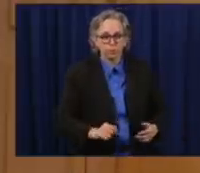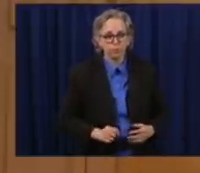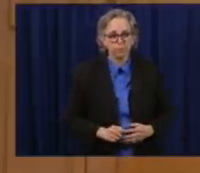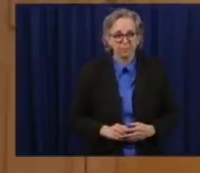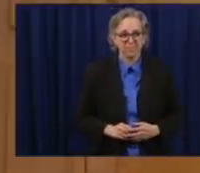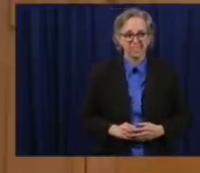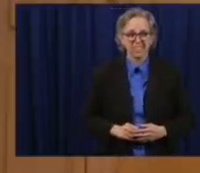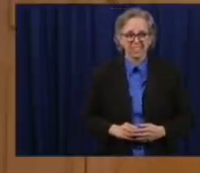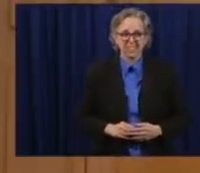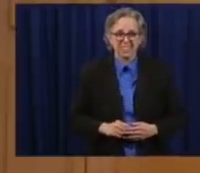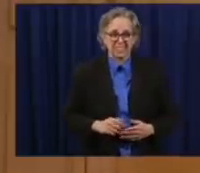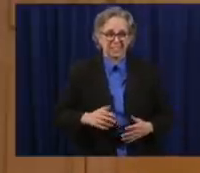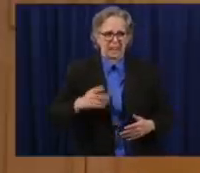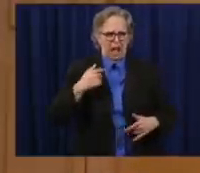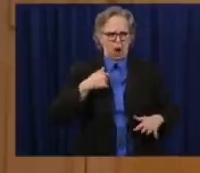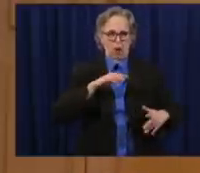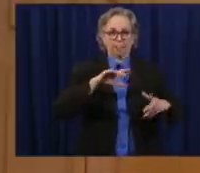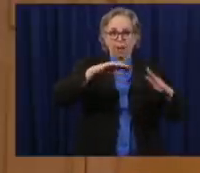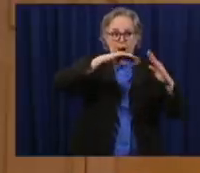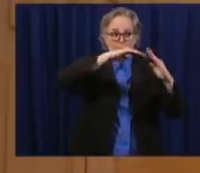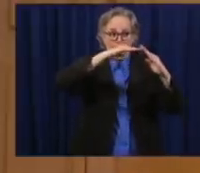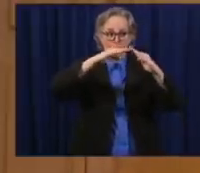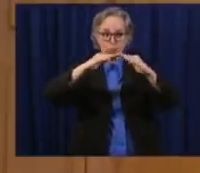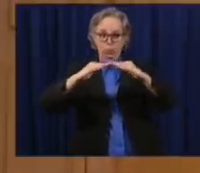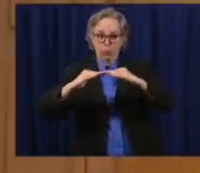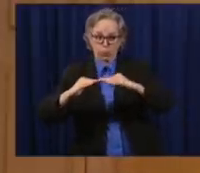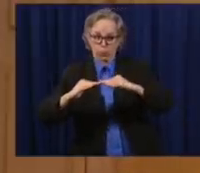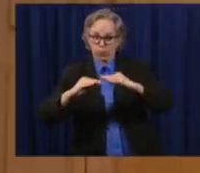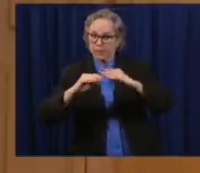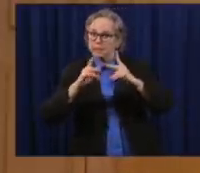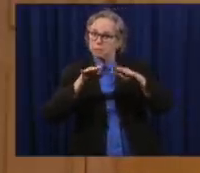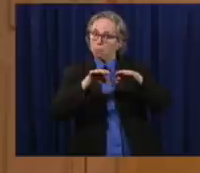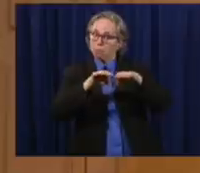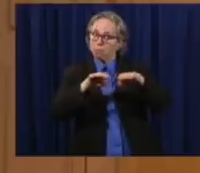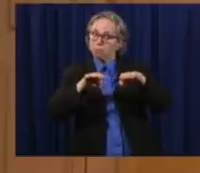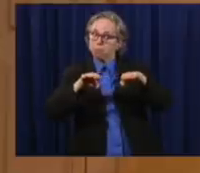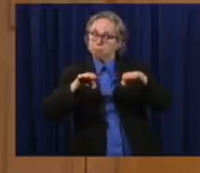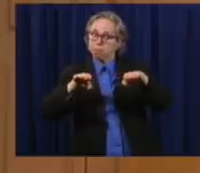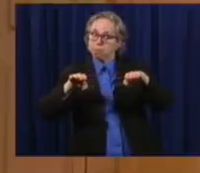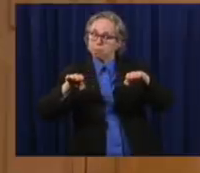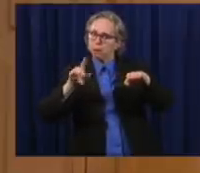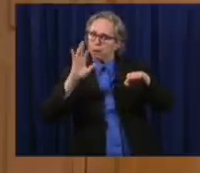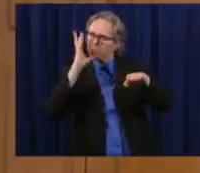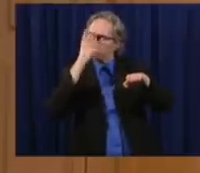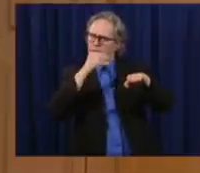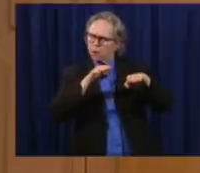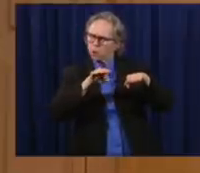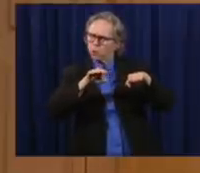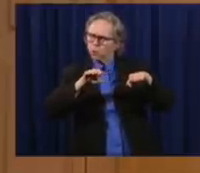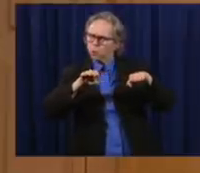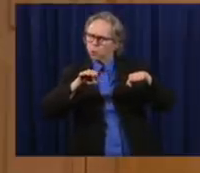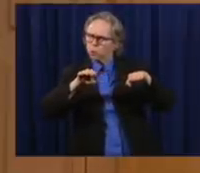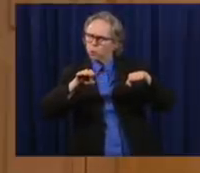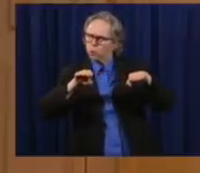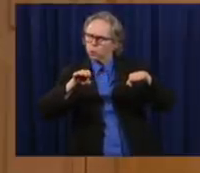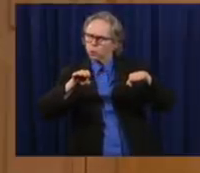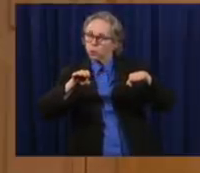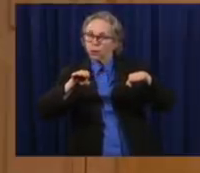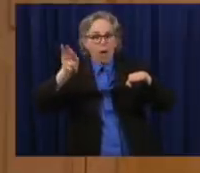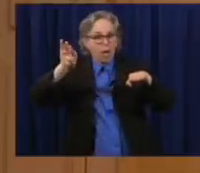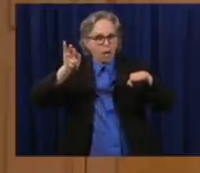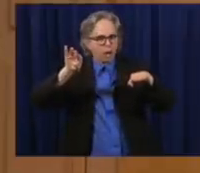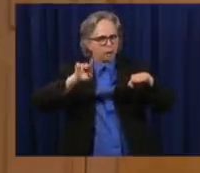a flattened curve and that, we're hanging pretty steady right now. I think, and it's